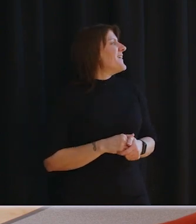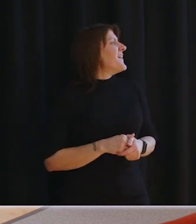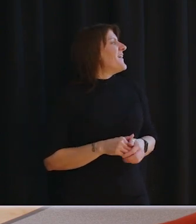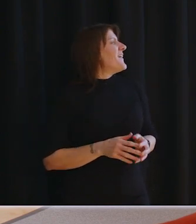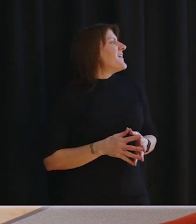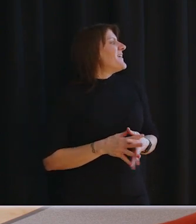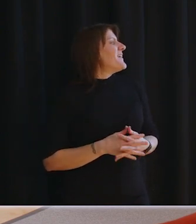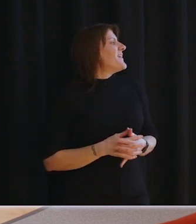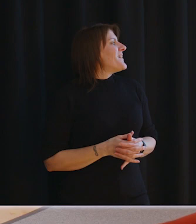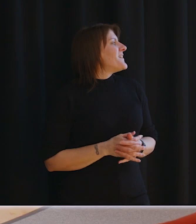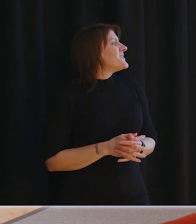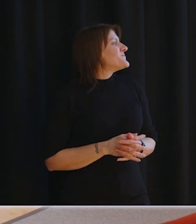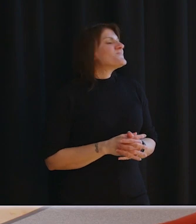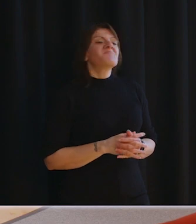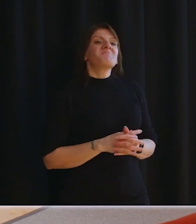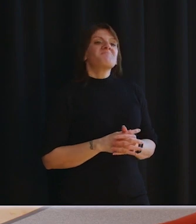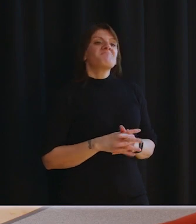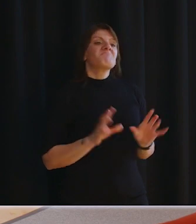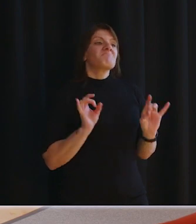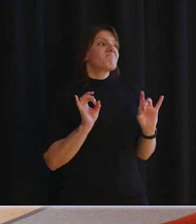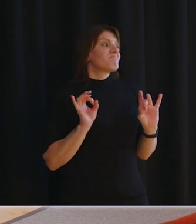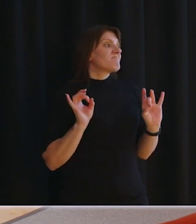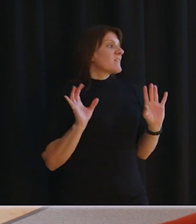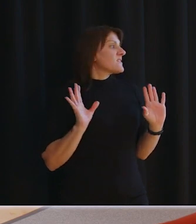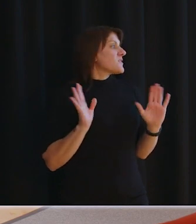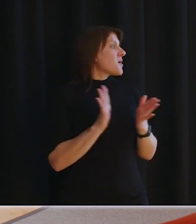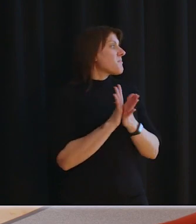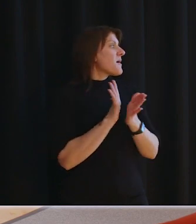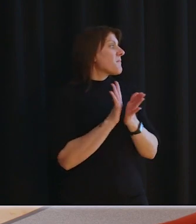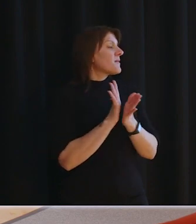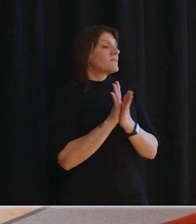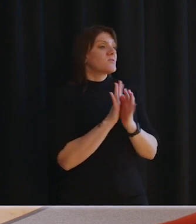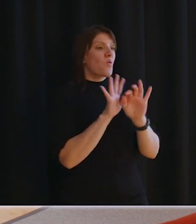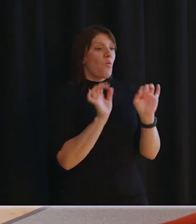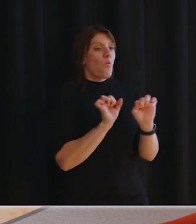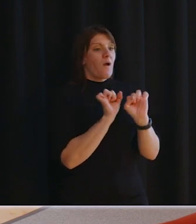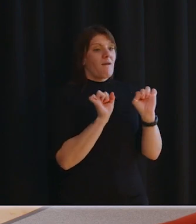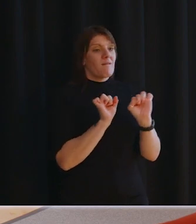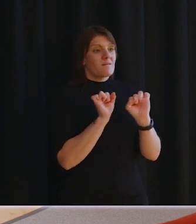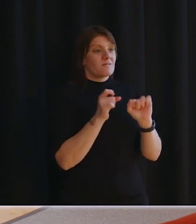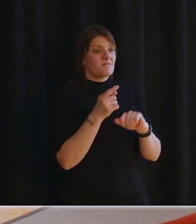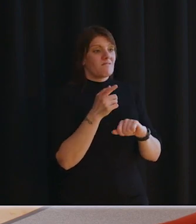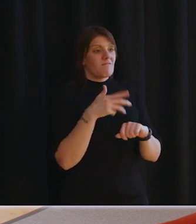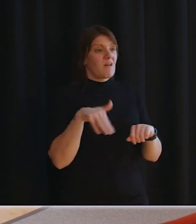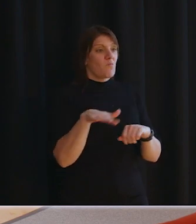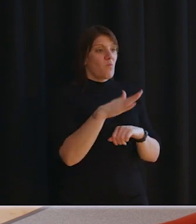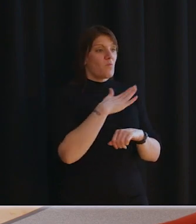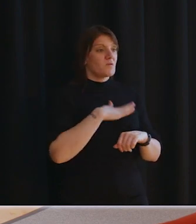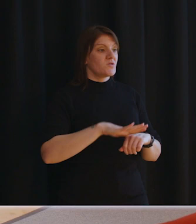I think that's me done if there's no other questions. I'm happy to wait around, and if anyone wants to ask anything